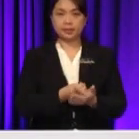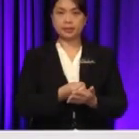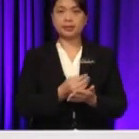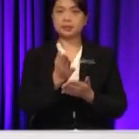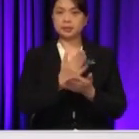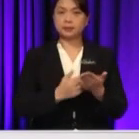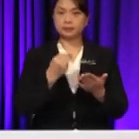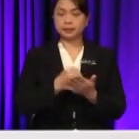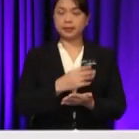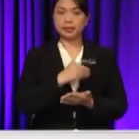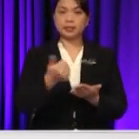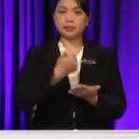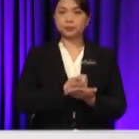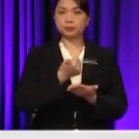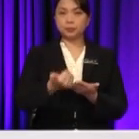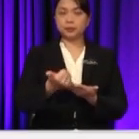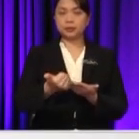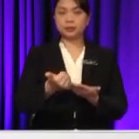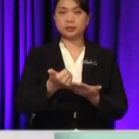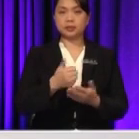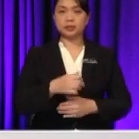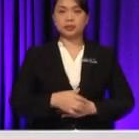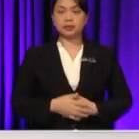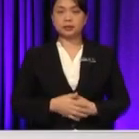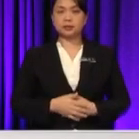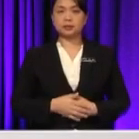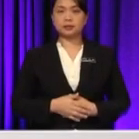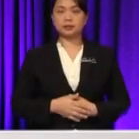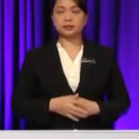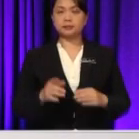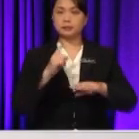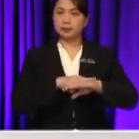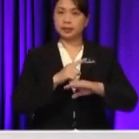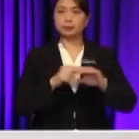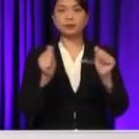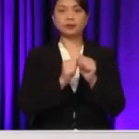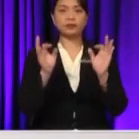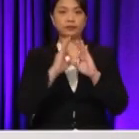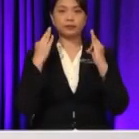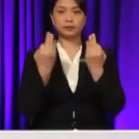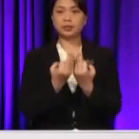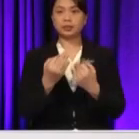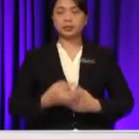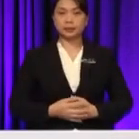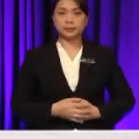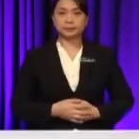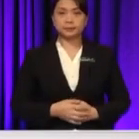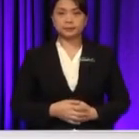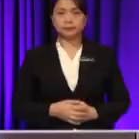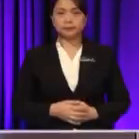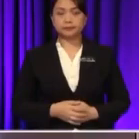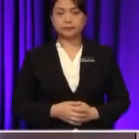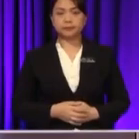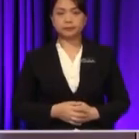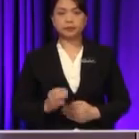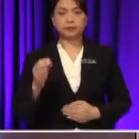save up some money and spend quality time with family. All right. Okay, thank you, Sharifa. So this is the conclusion. I would